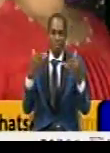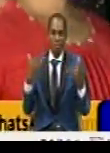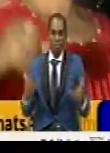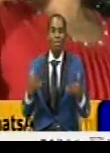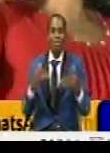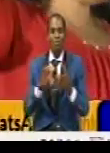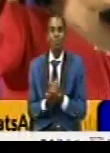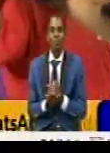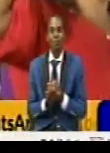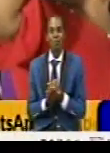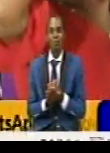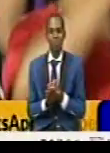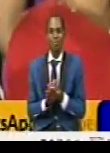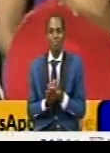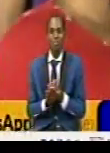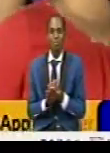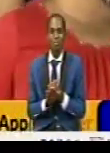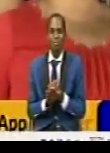normal now.